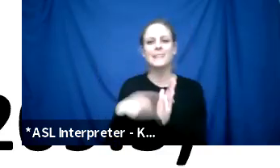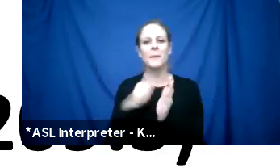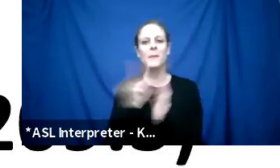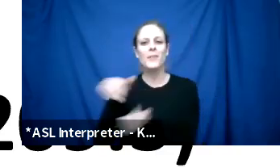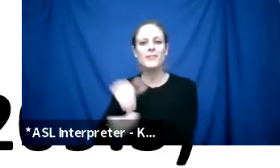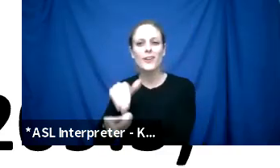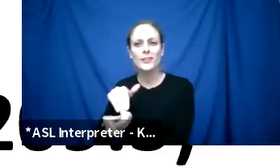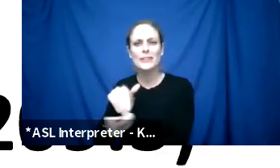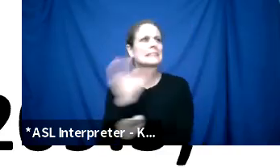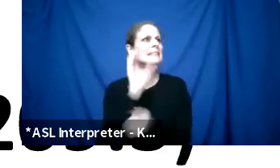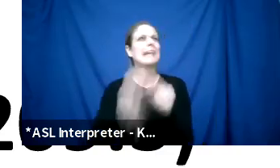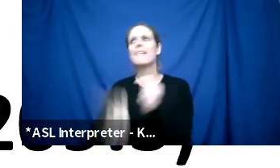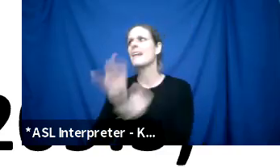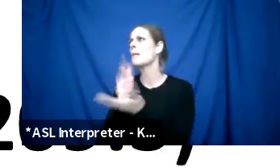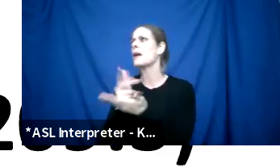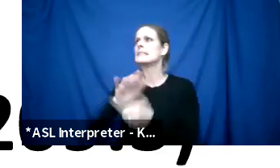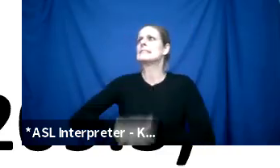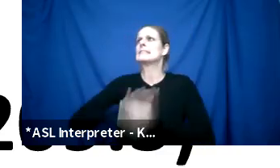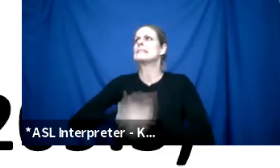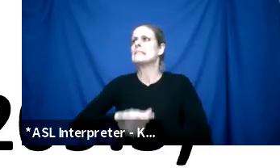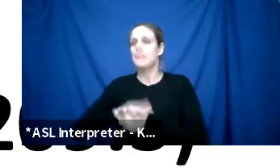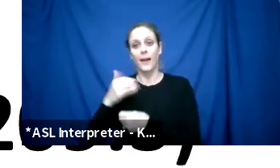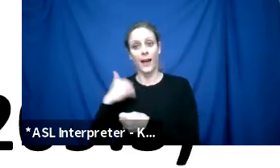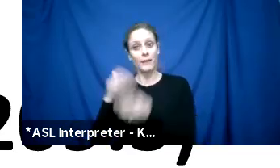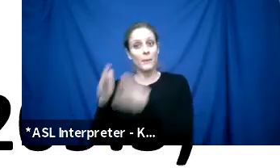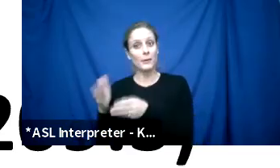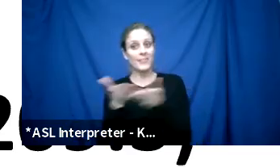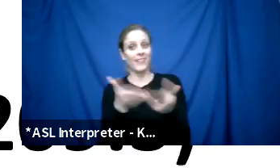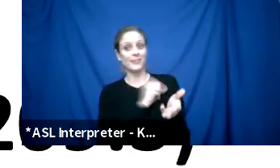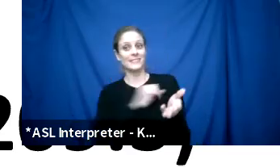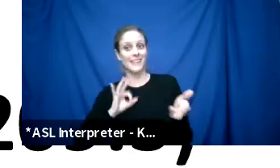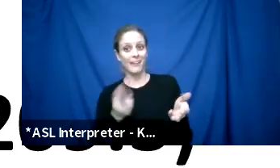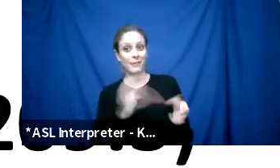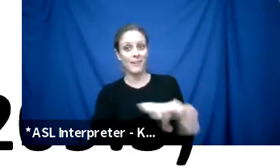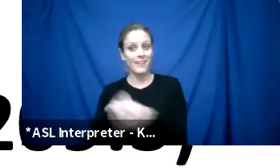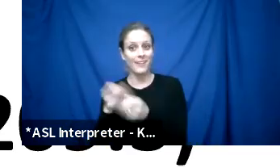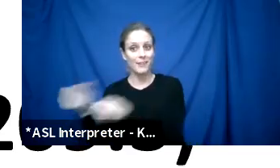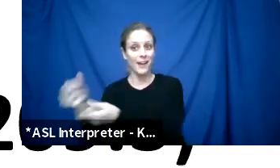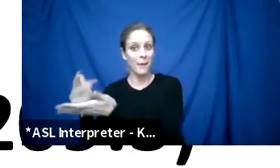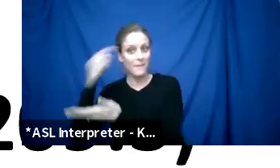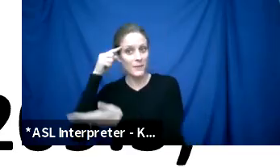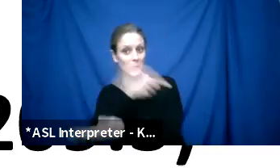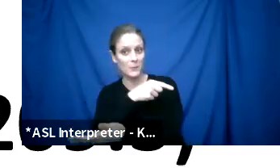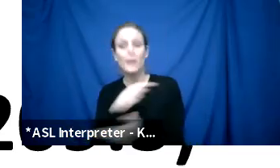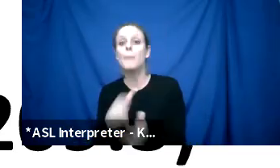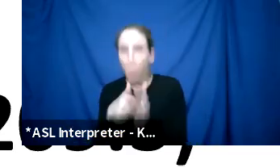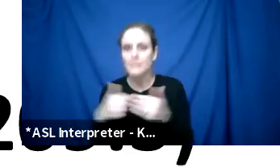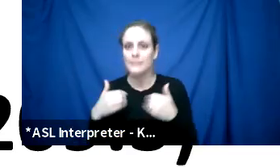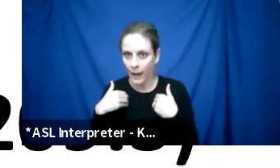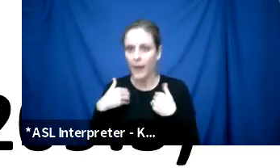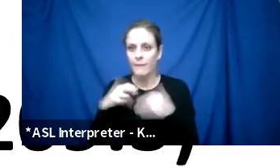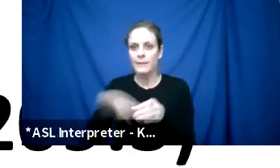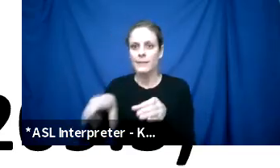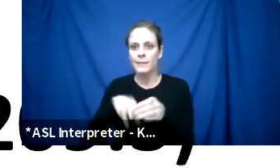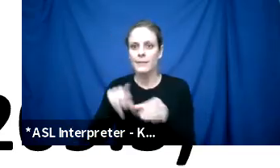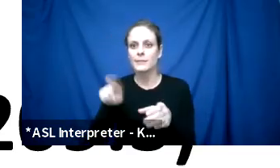it's so hard to find one, right? So if you have parking, valet parking services, you have to provide a passenger loading zone. So there's an opportunity